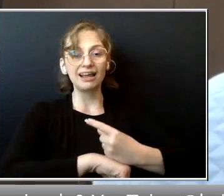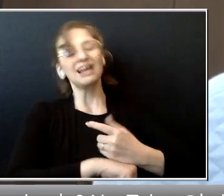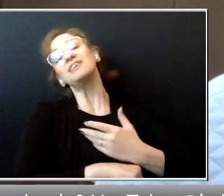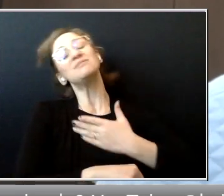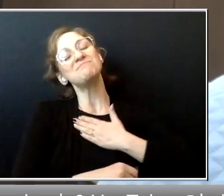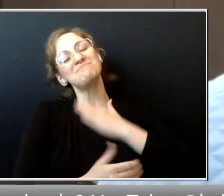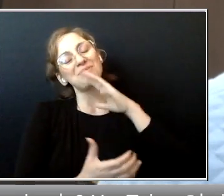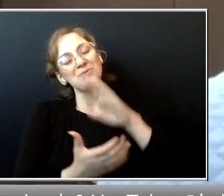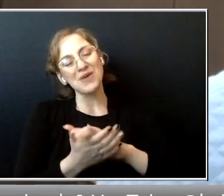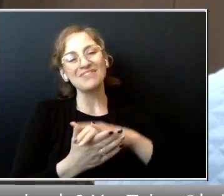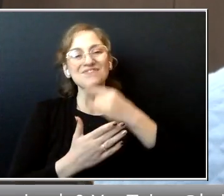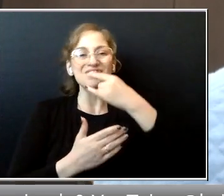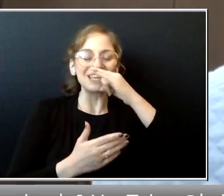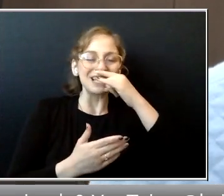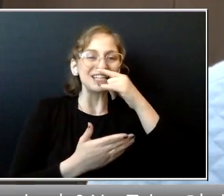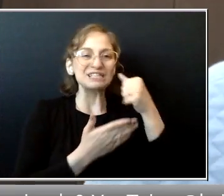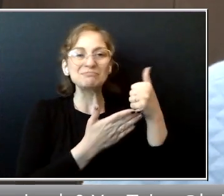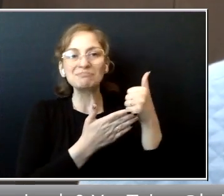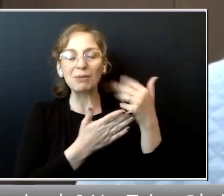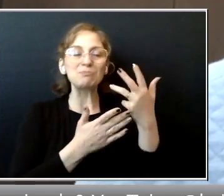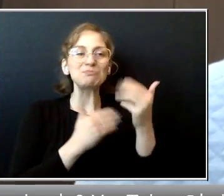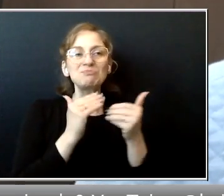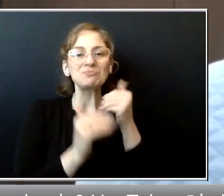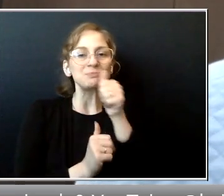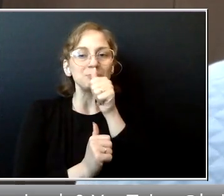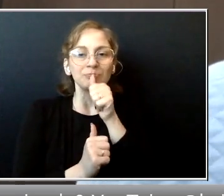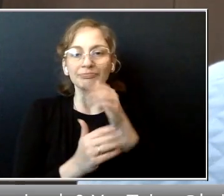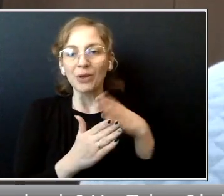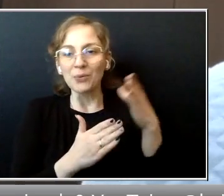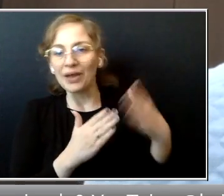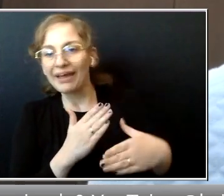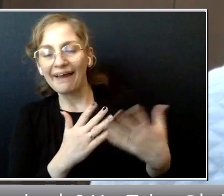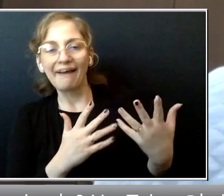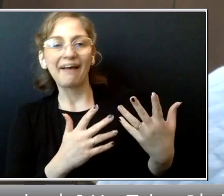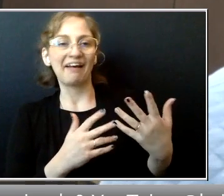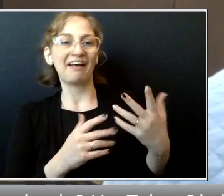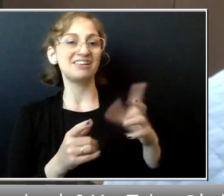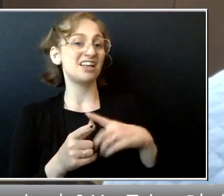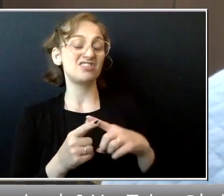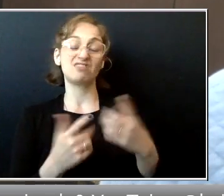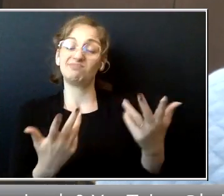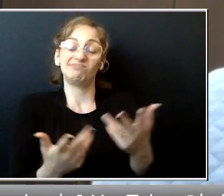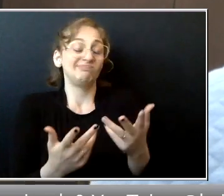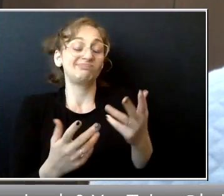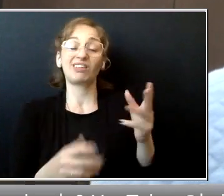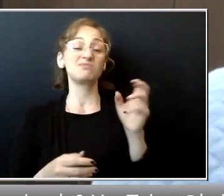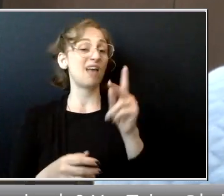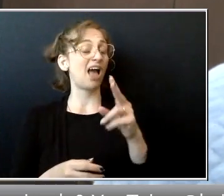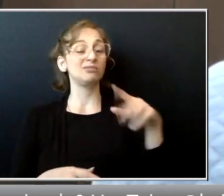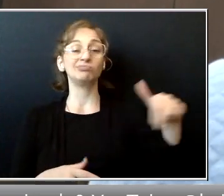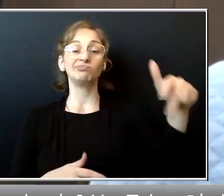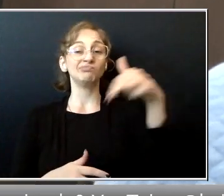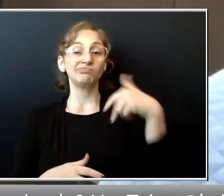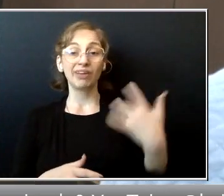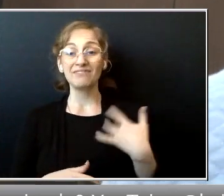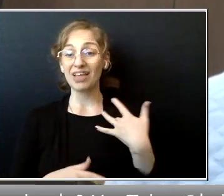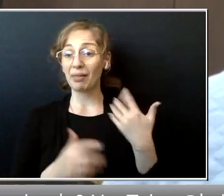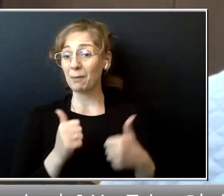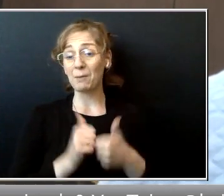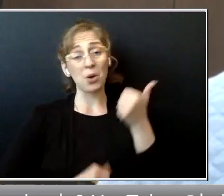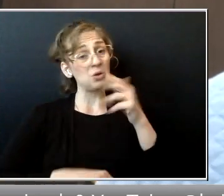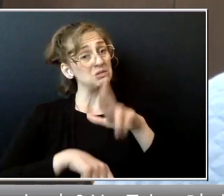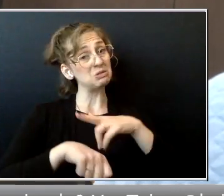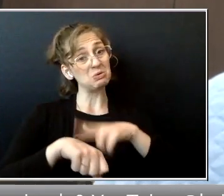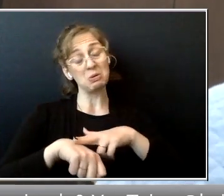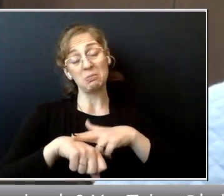kids, just getting me over the weekend back up to normal. I was up and walking and feeling pretty much normal. And then probably